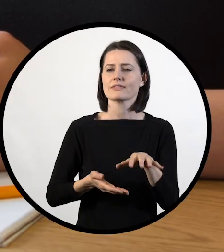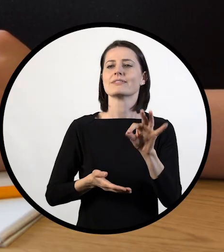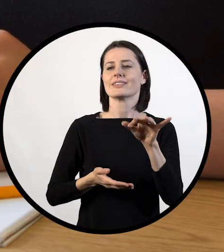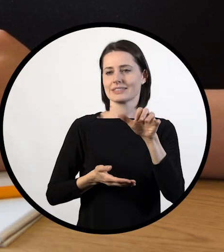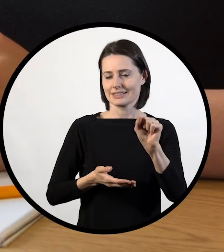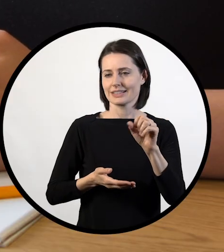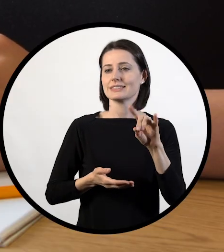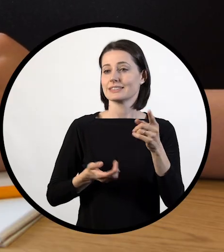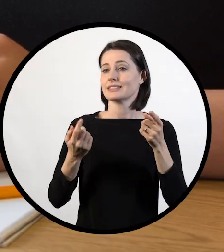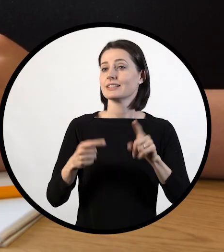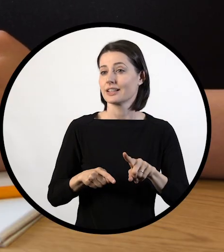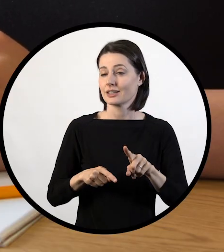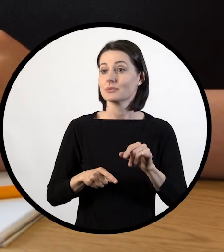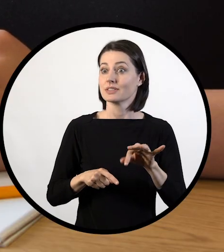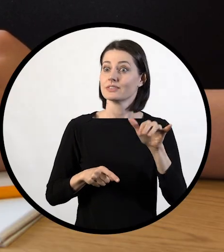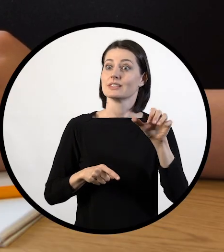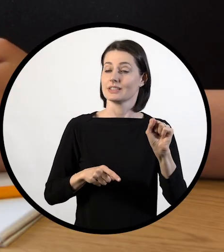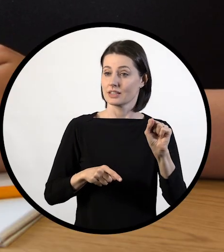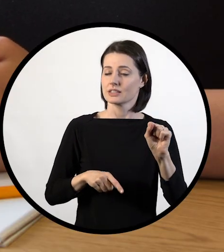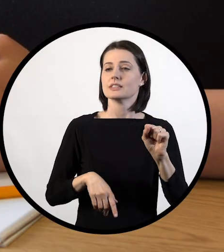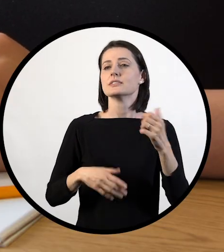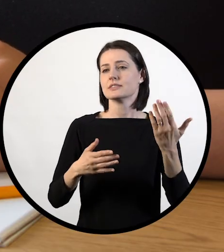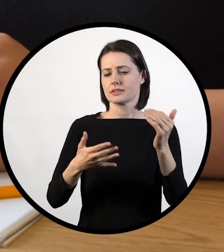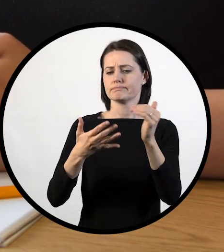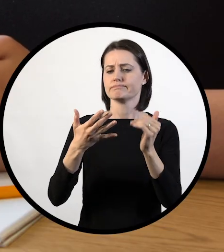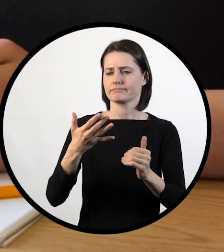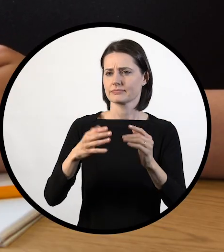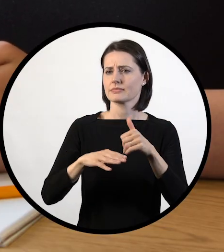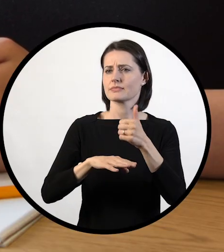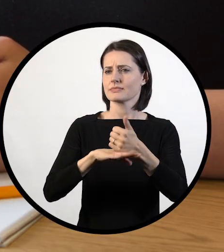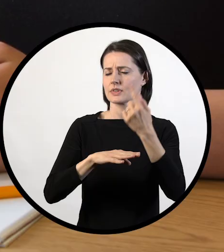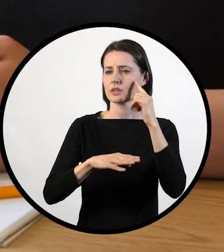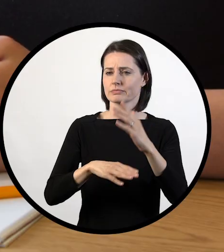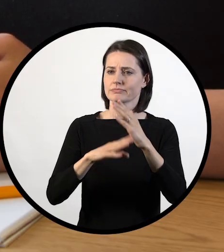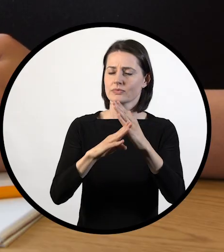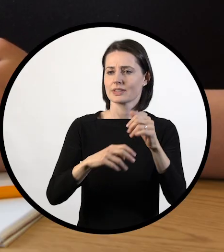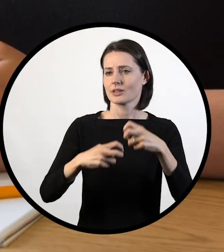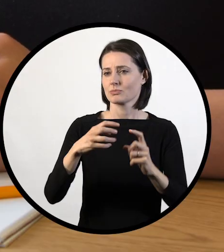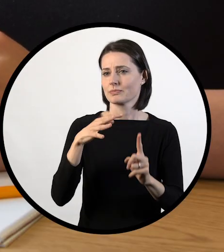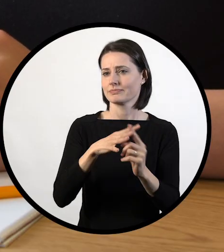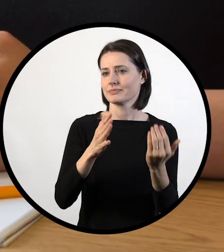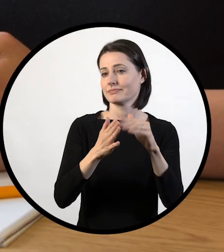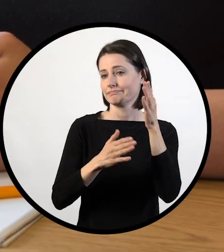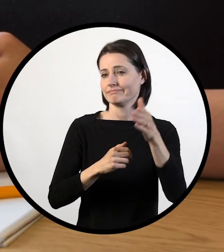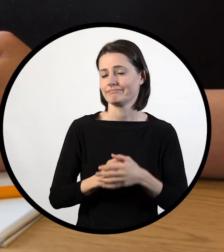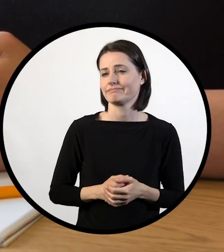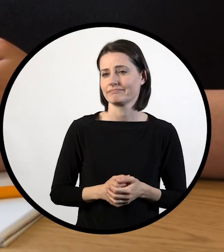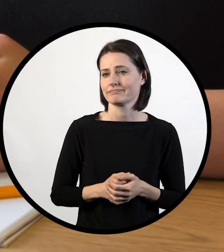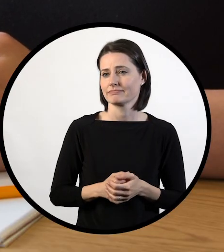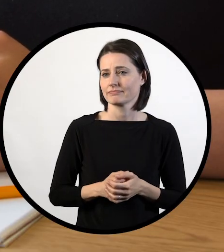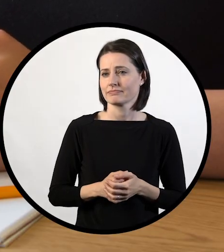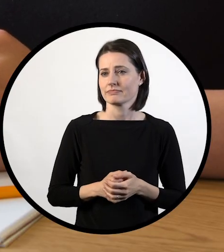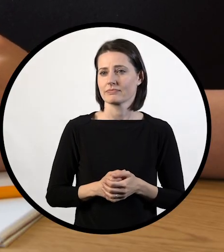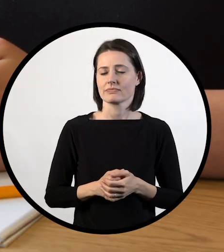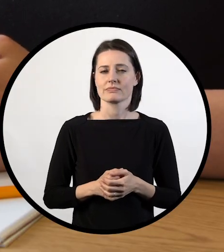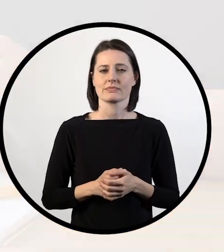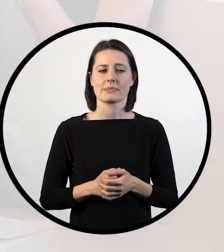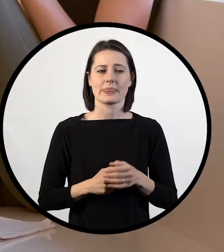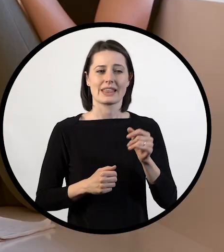investigated and determined to have occurred. If this happens, steps will be taken to prevent the problem from occurring